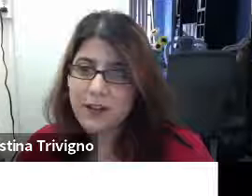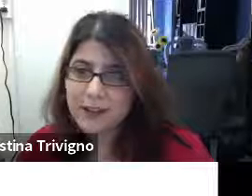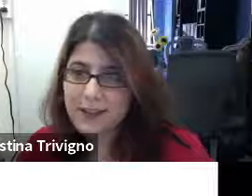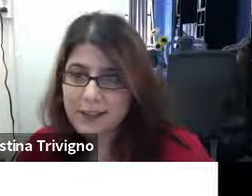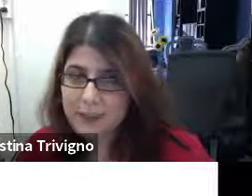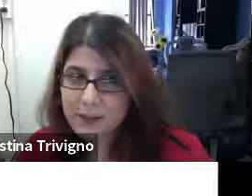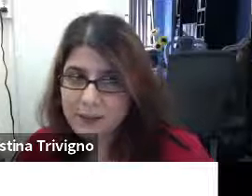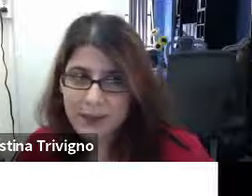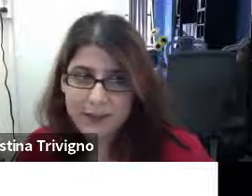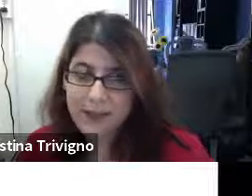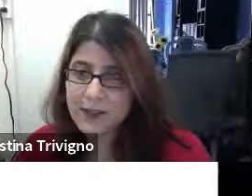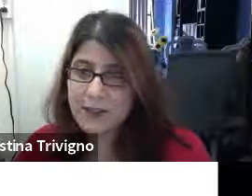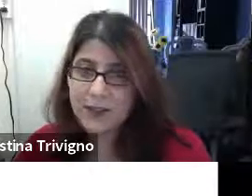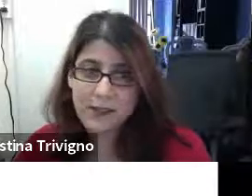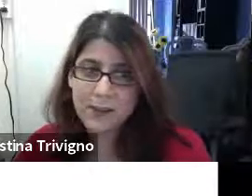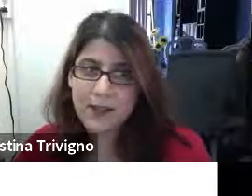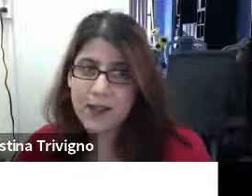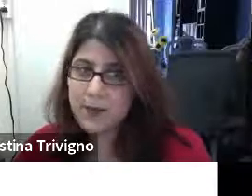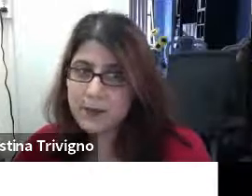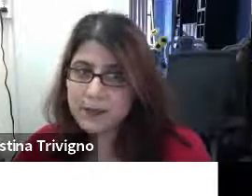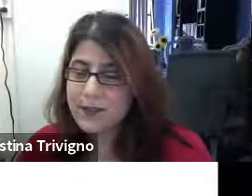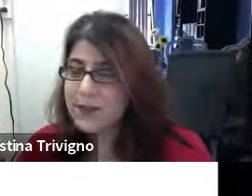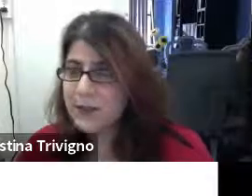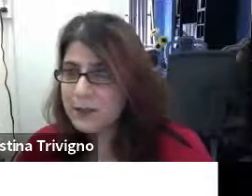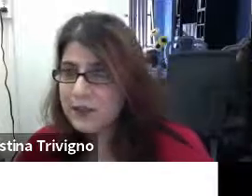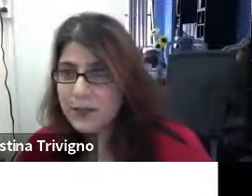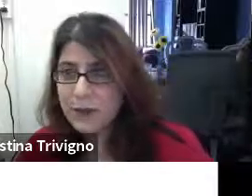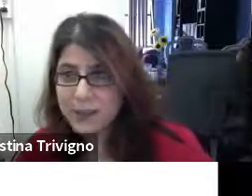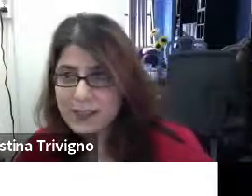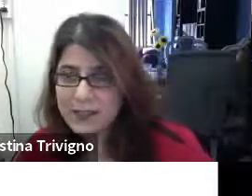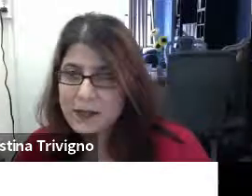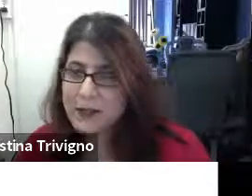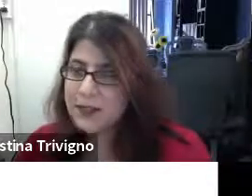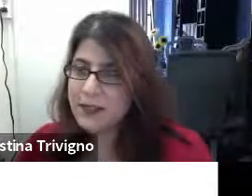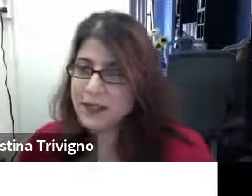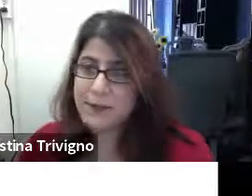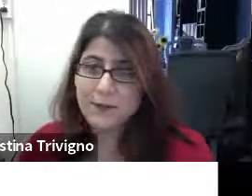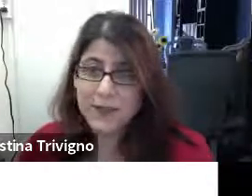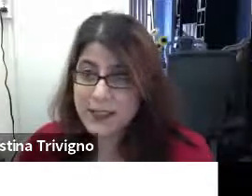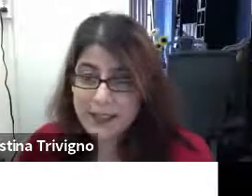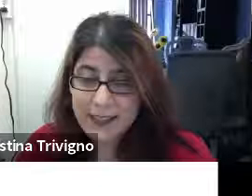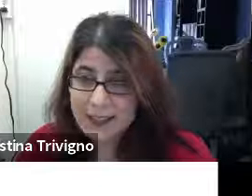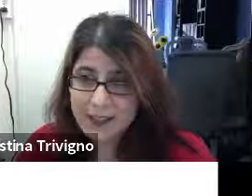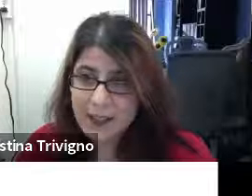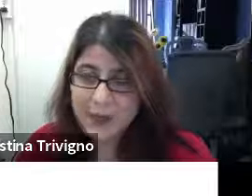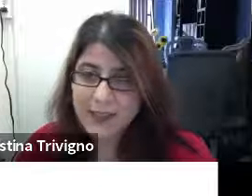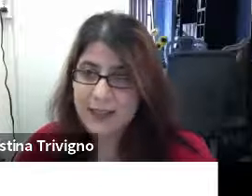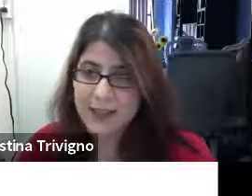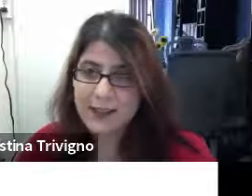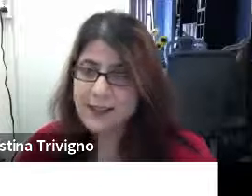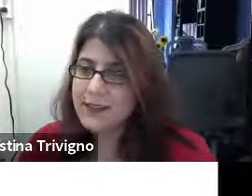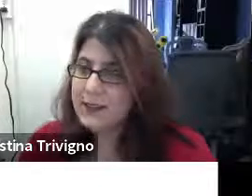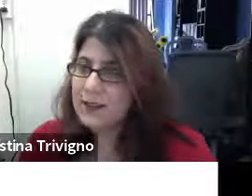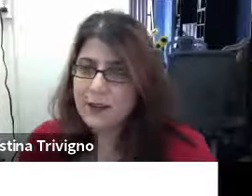digital content accessible, that it's perceivable, operable, understandable, and robust. But it is a very detailed document.